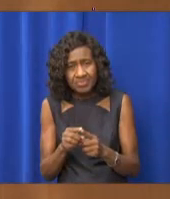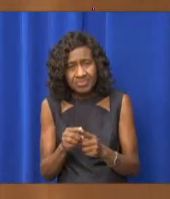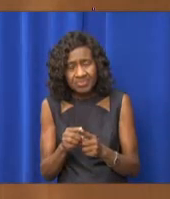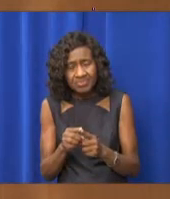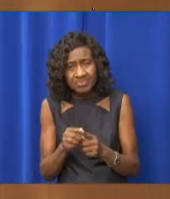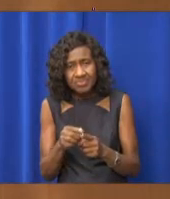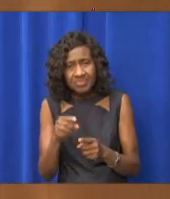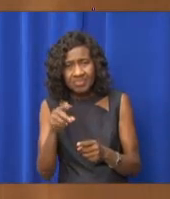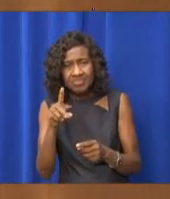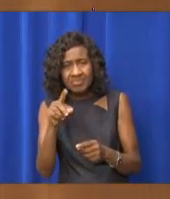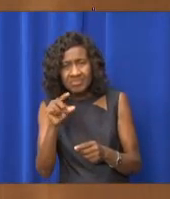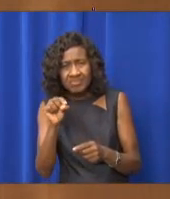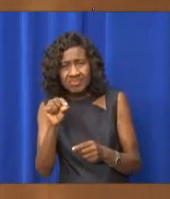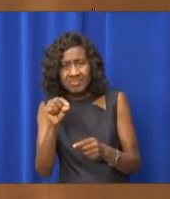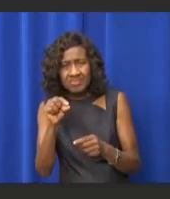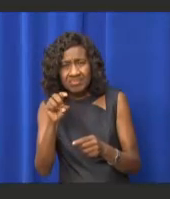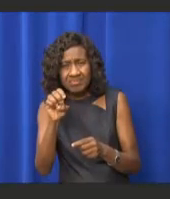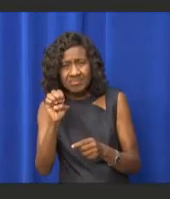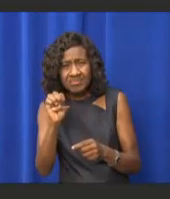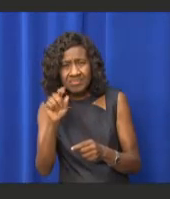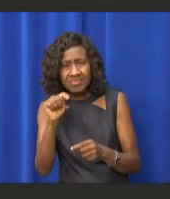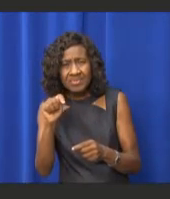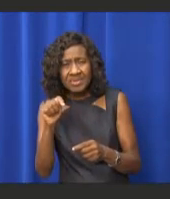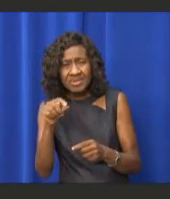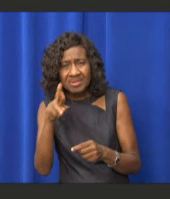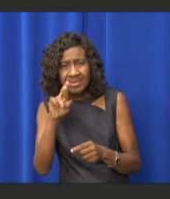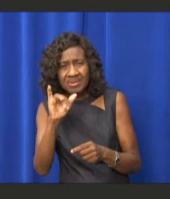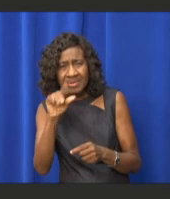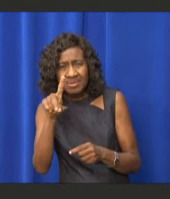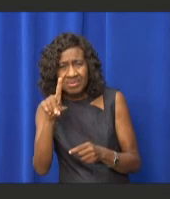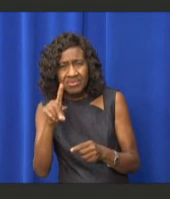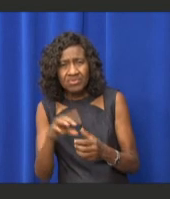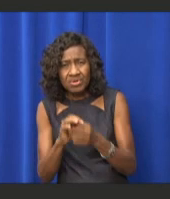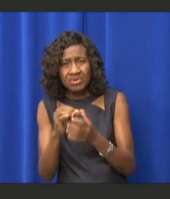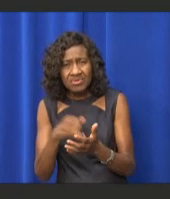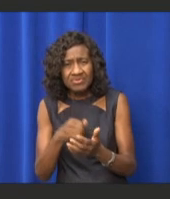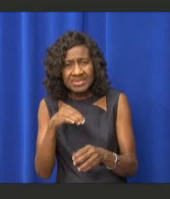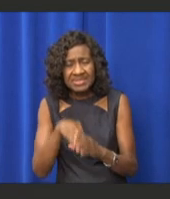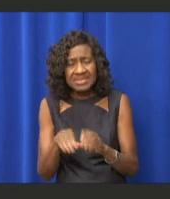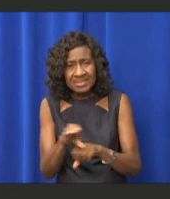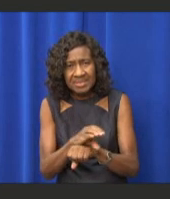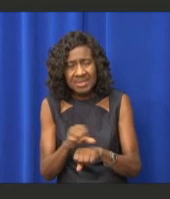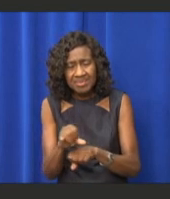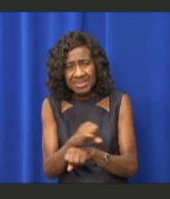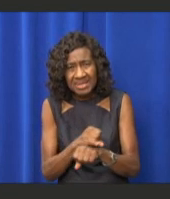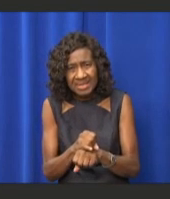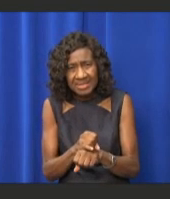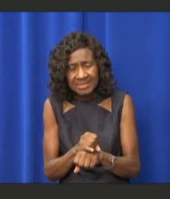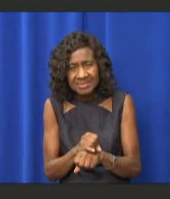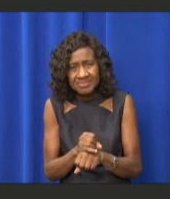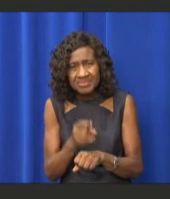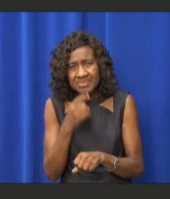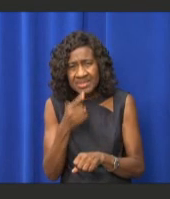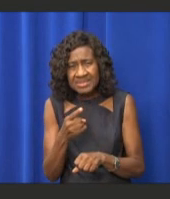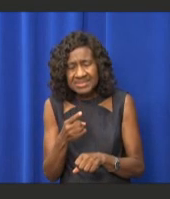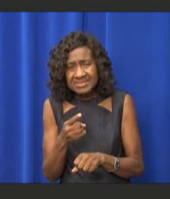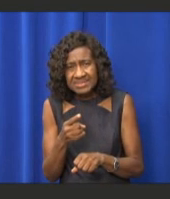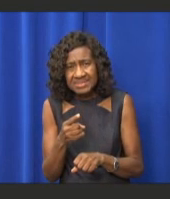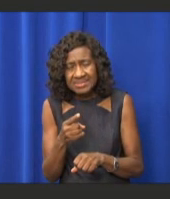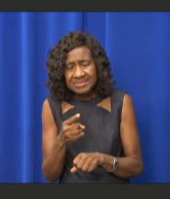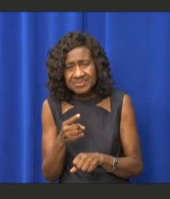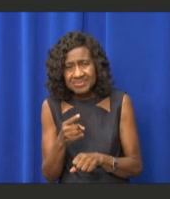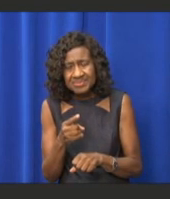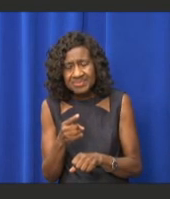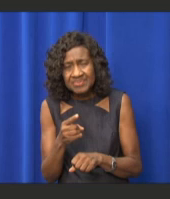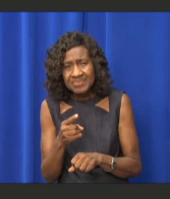Okay, so you haven't had any issues. A few people have raised the question that people have been dodging the contact tracing